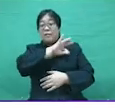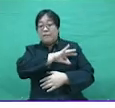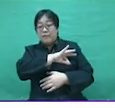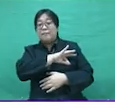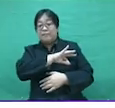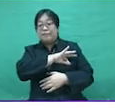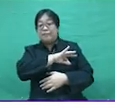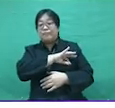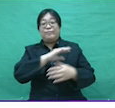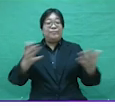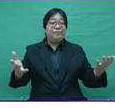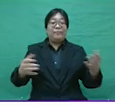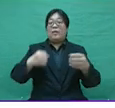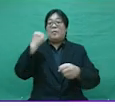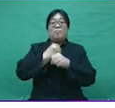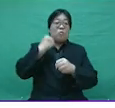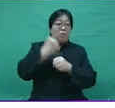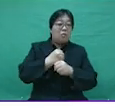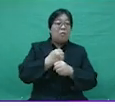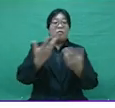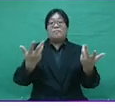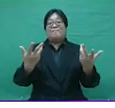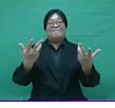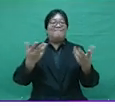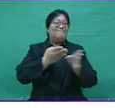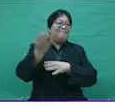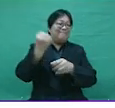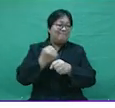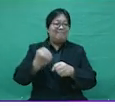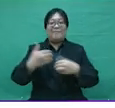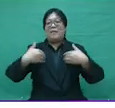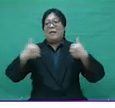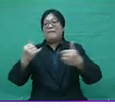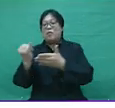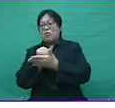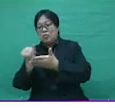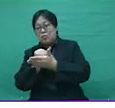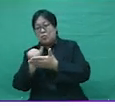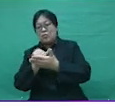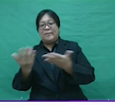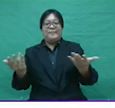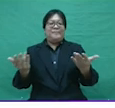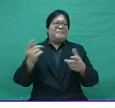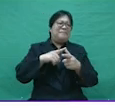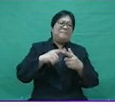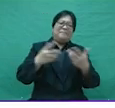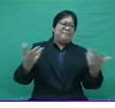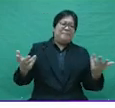benefits regarding the employment, the work, the health insurance, or